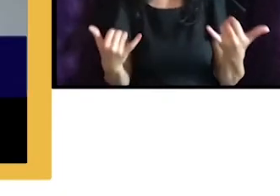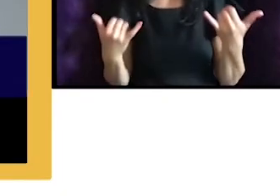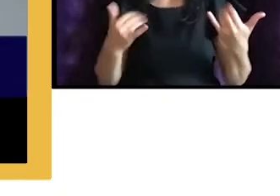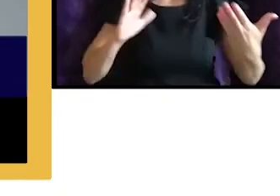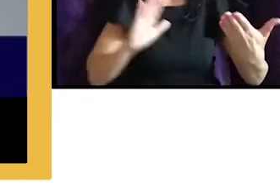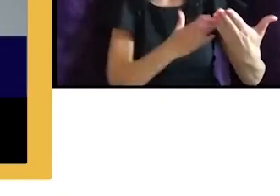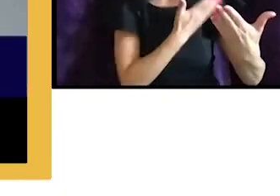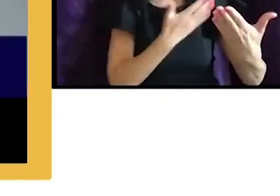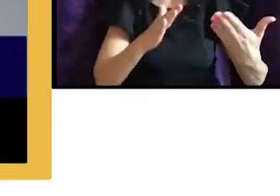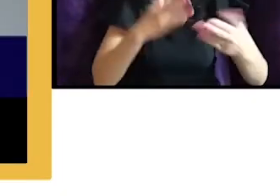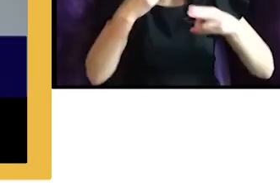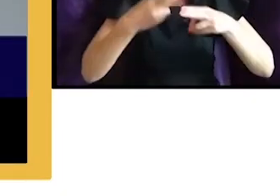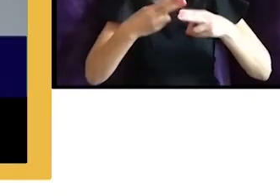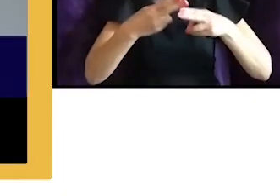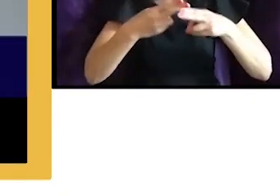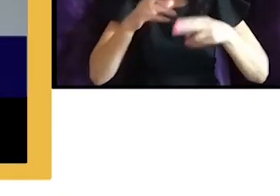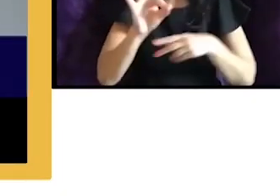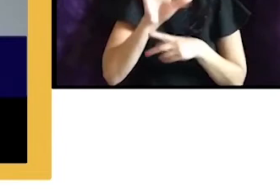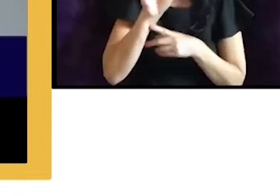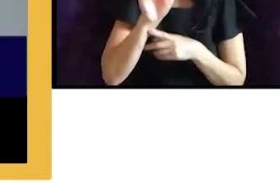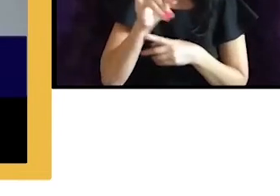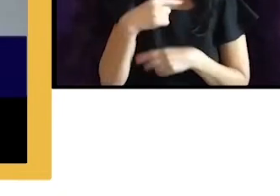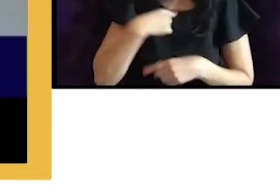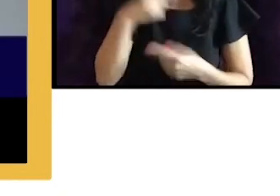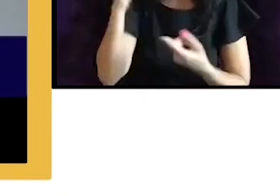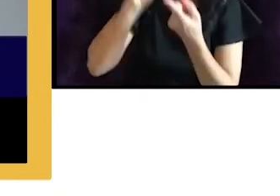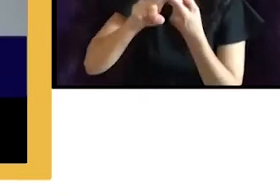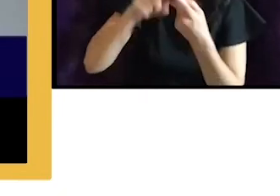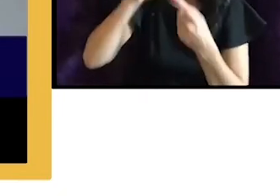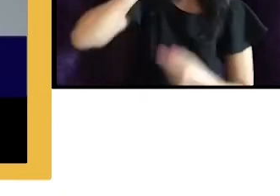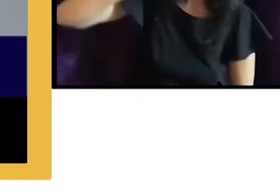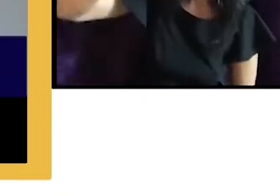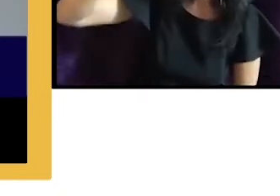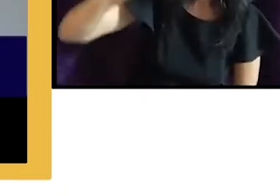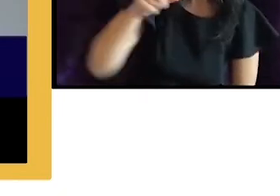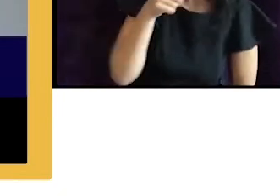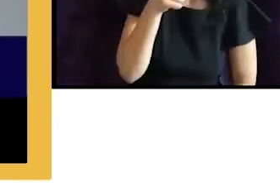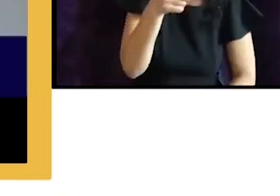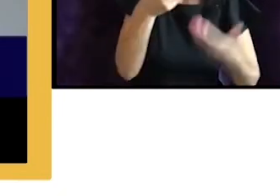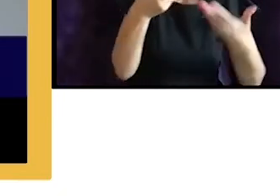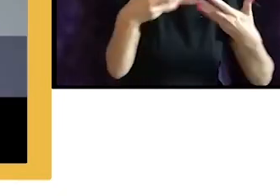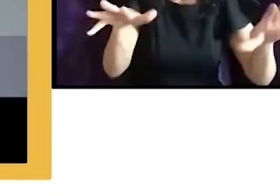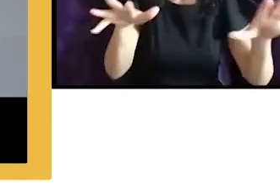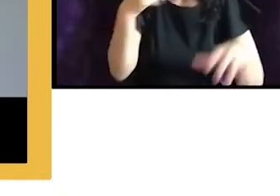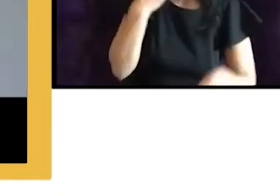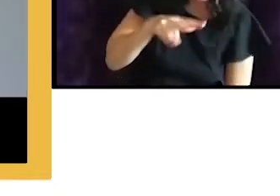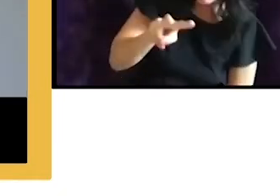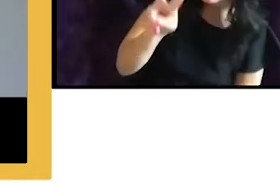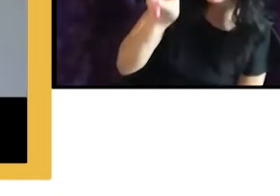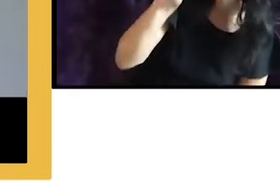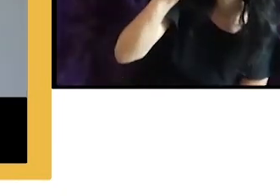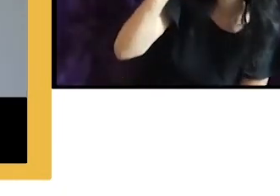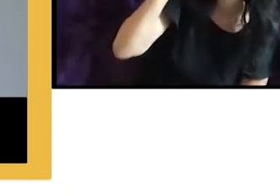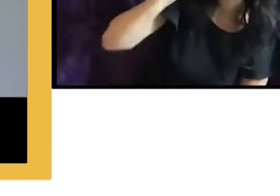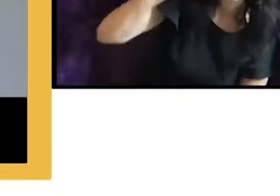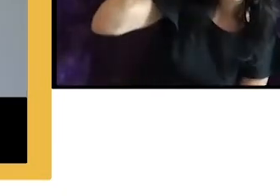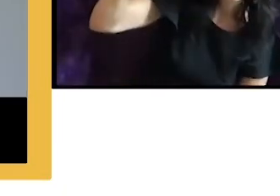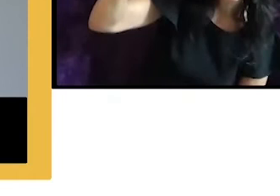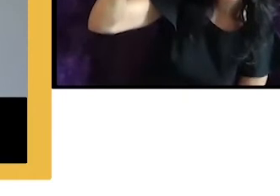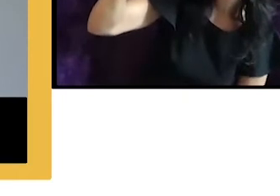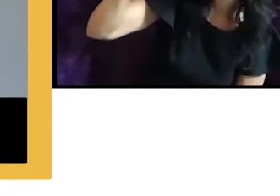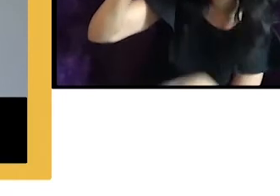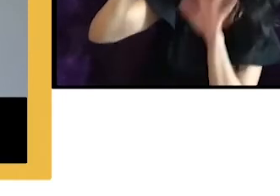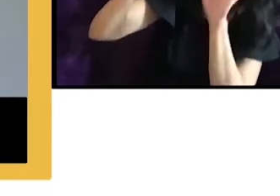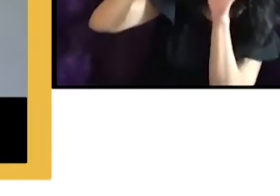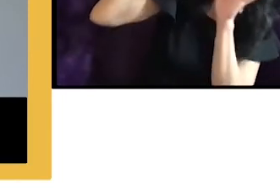Here's a song called Fly Me to the Moon. Have you ever looked up at the moon? Isn't it shiny